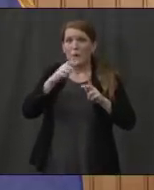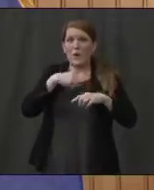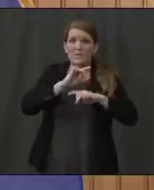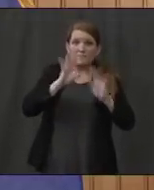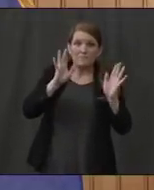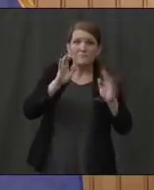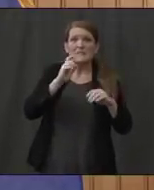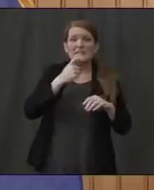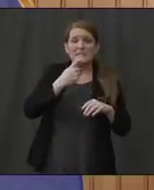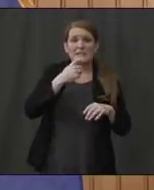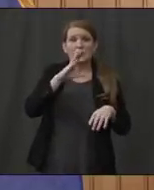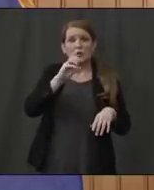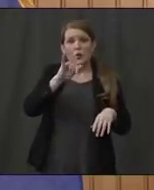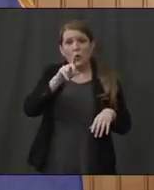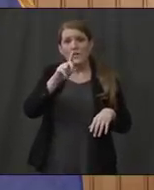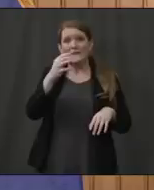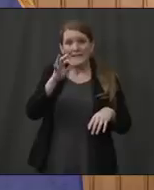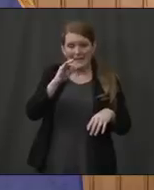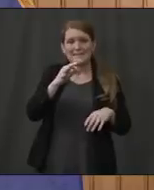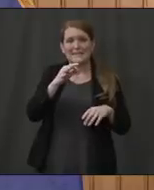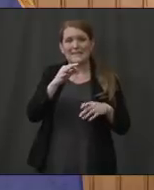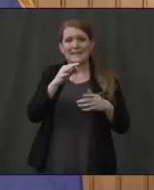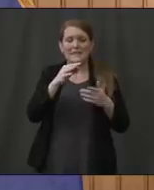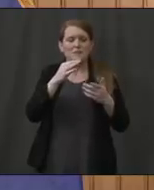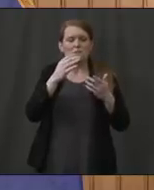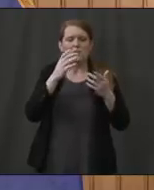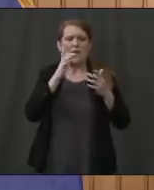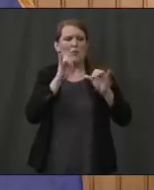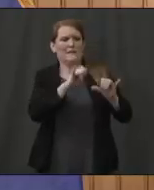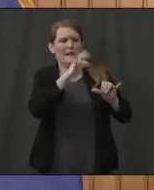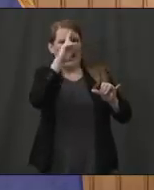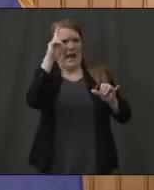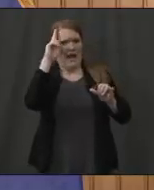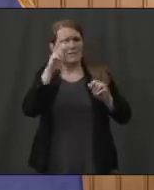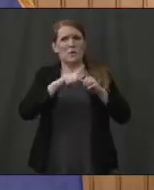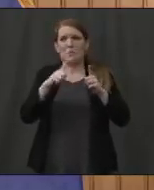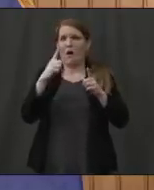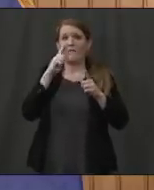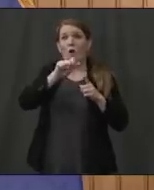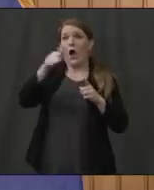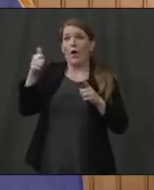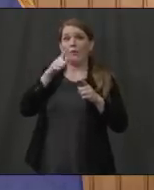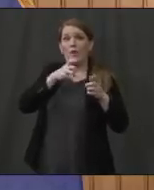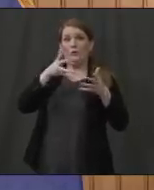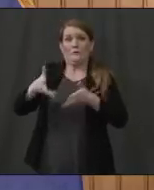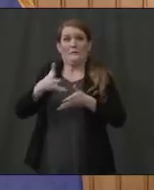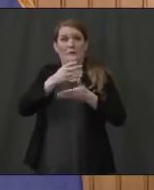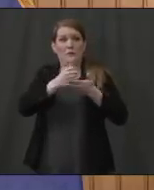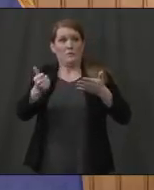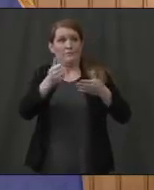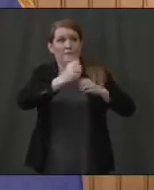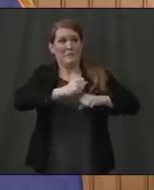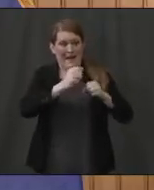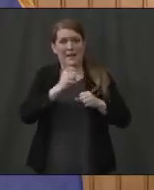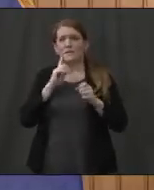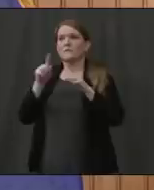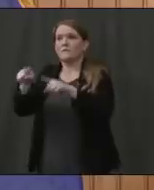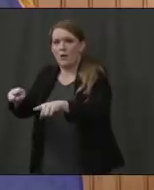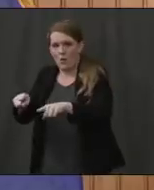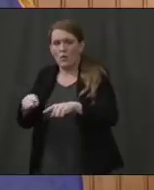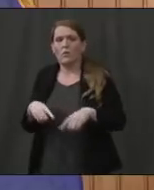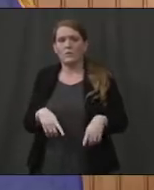it's expanding capacity for us in a broad way. Yale is helping out in terms of their space. The Tully